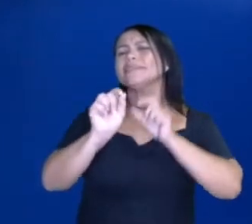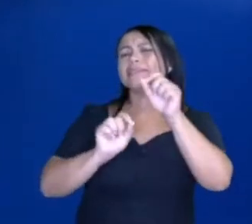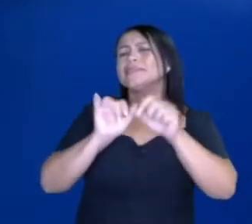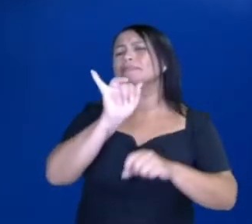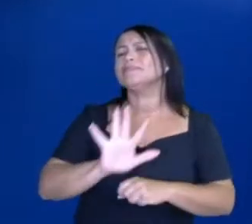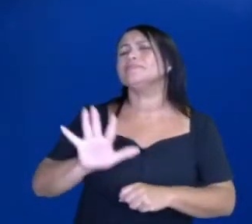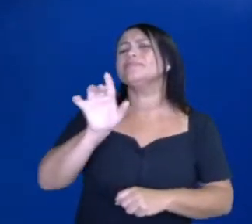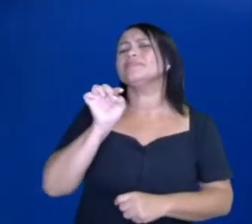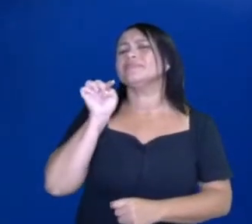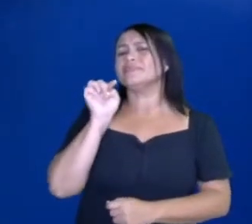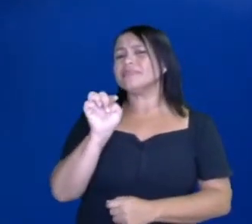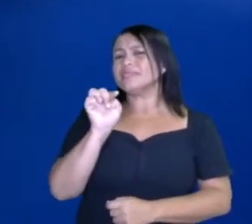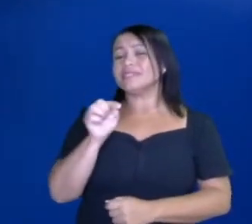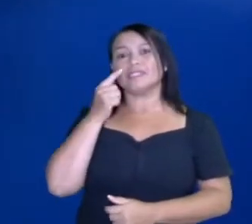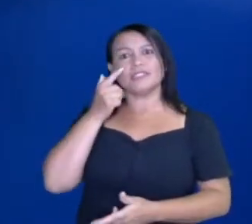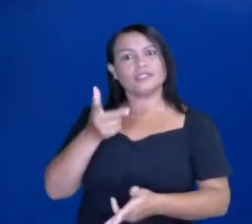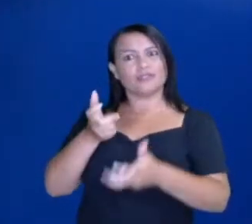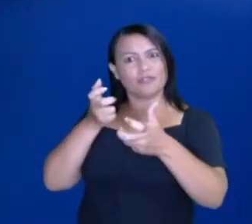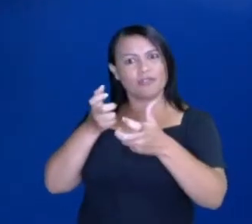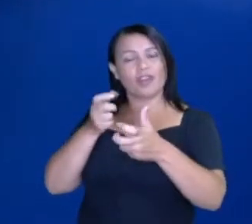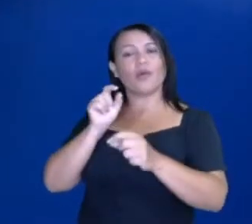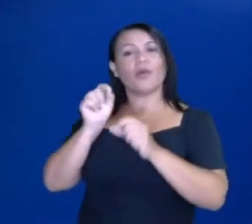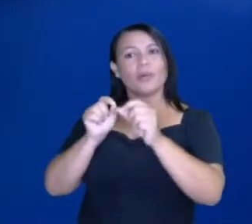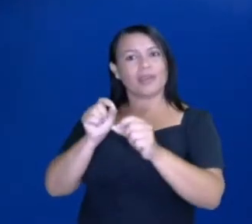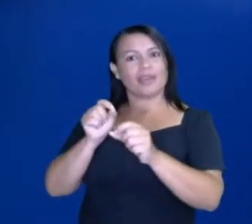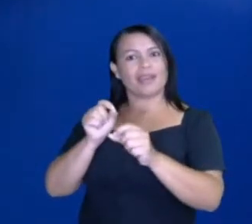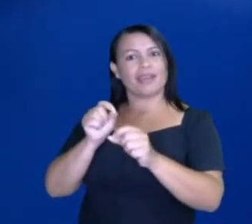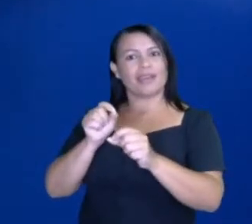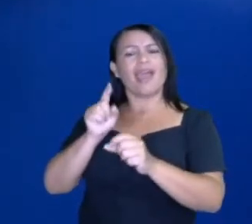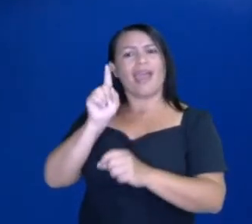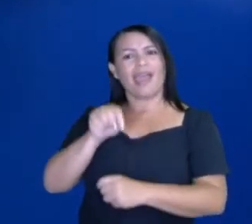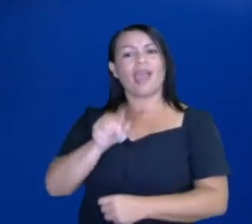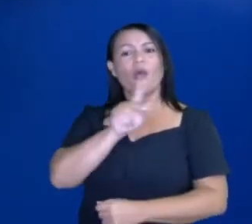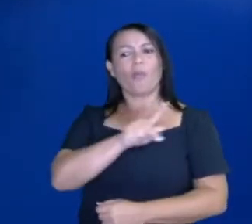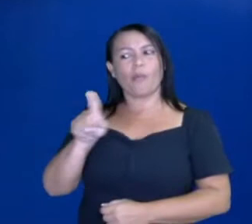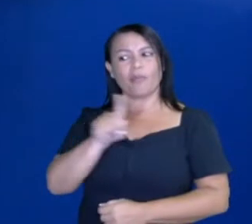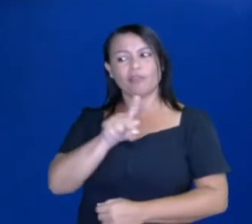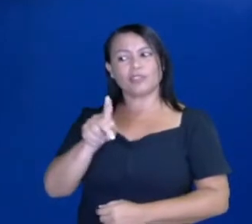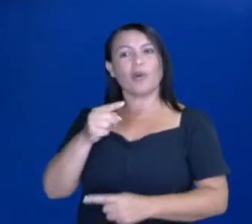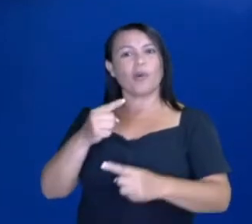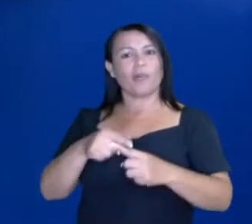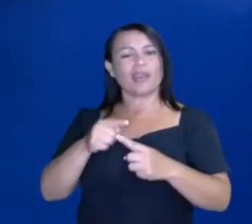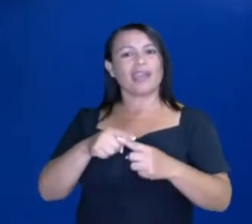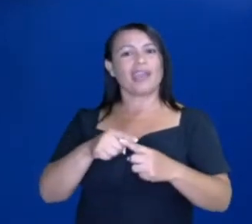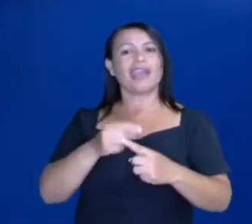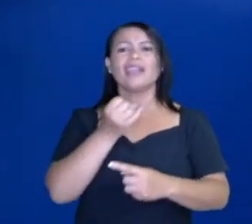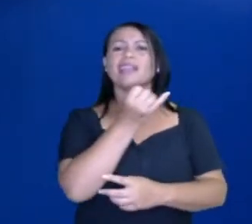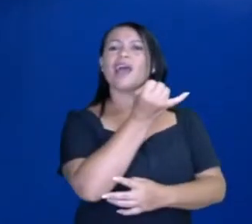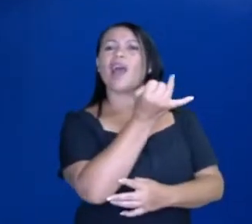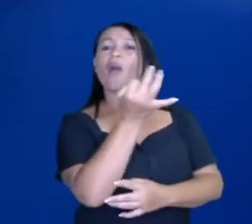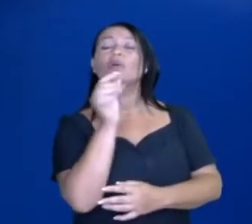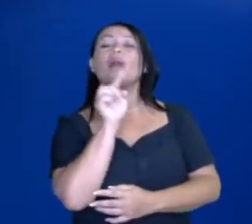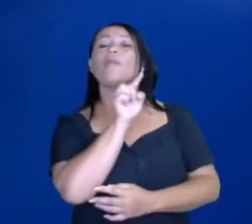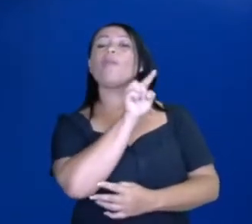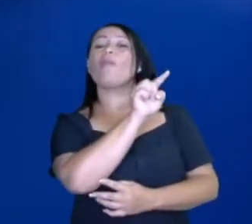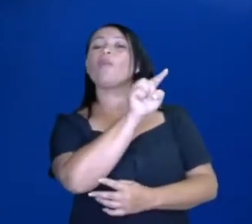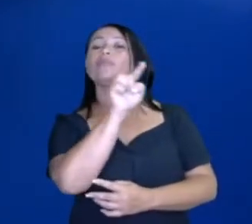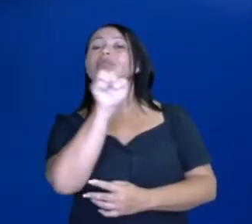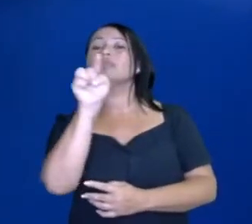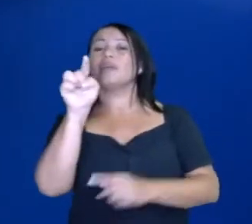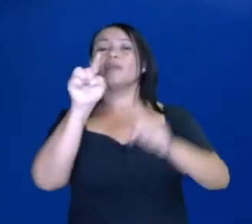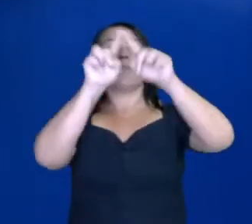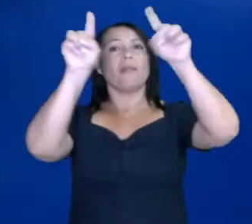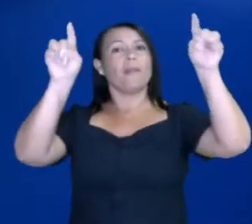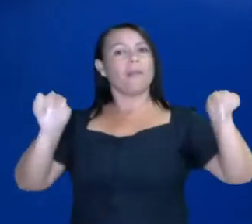esta? Ao ver, nós vemos que é um professor, porque ele está apontando para o quadro negro.